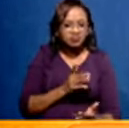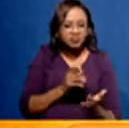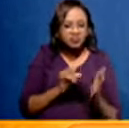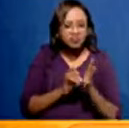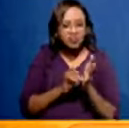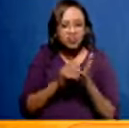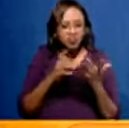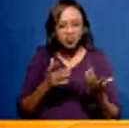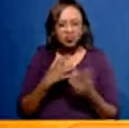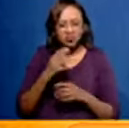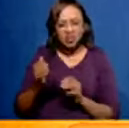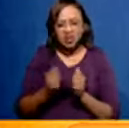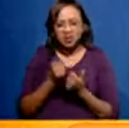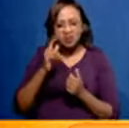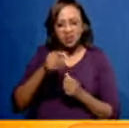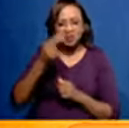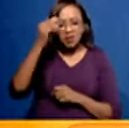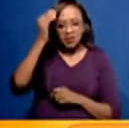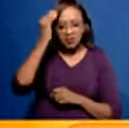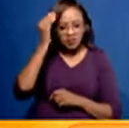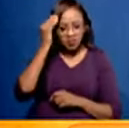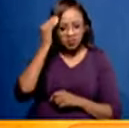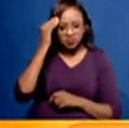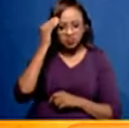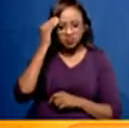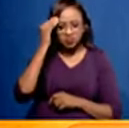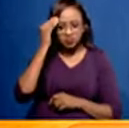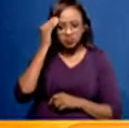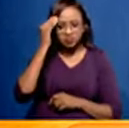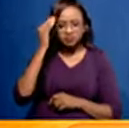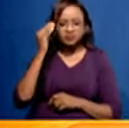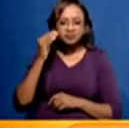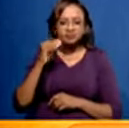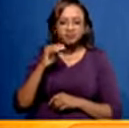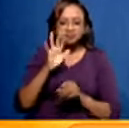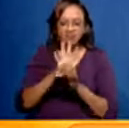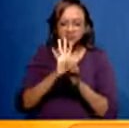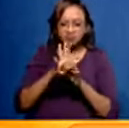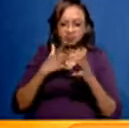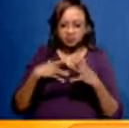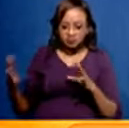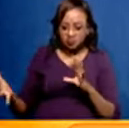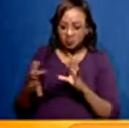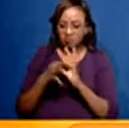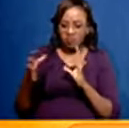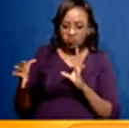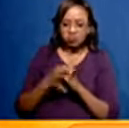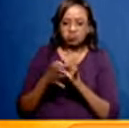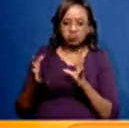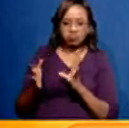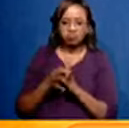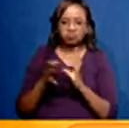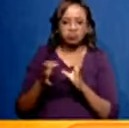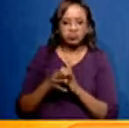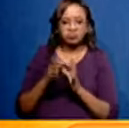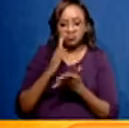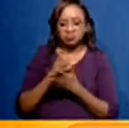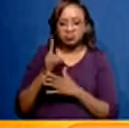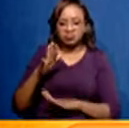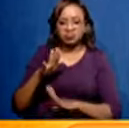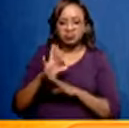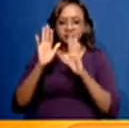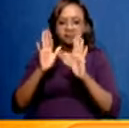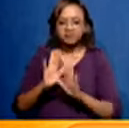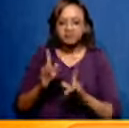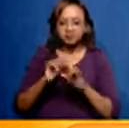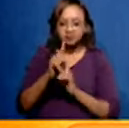and many other countries is that the enrollment rates are going up. And that's absolutely vital. You know, Jeff, the